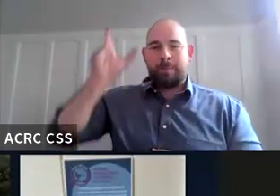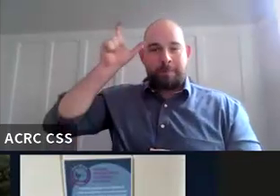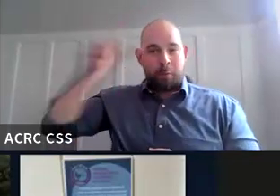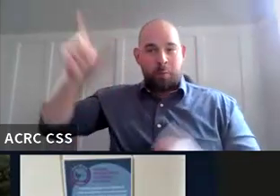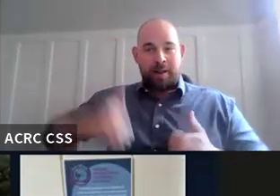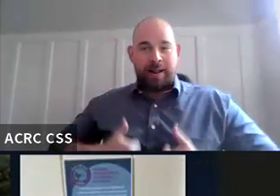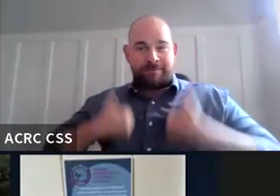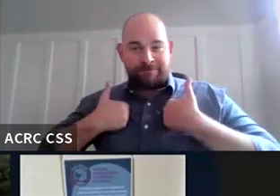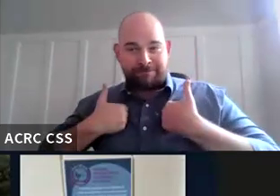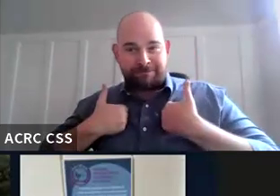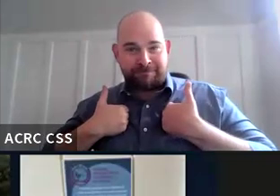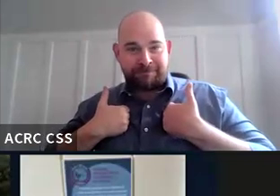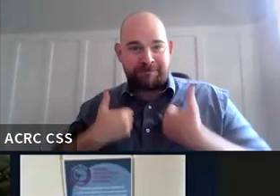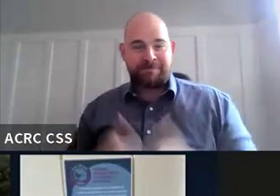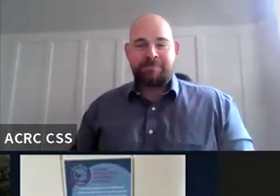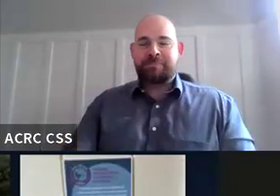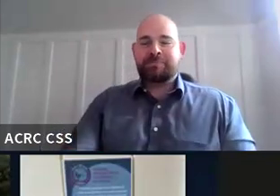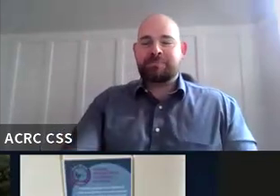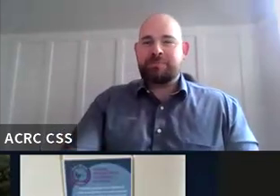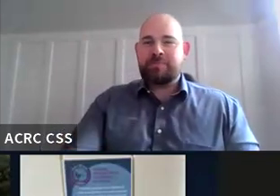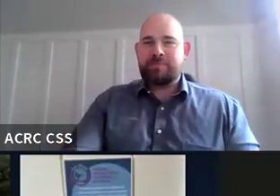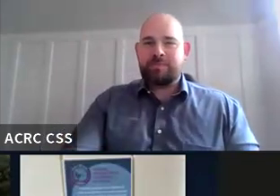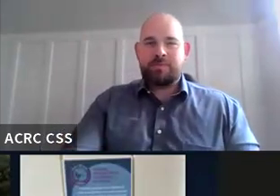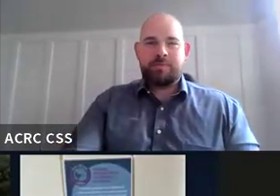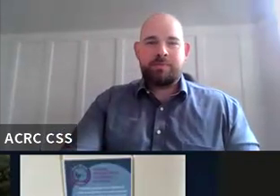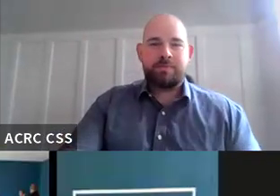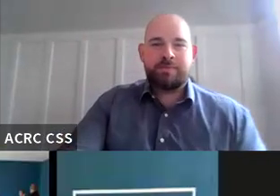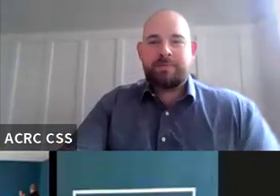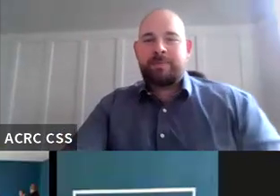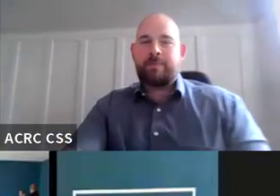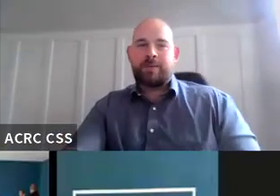called Blue Moon Living.